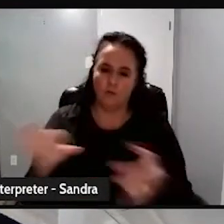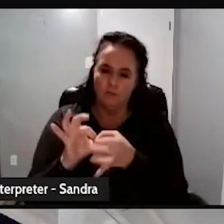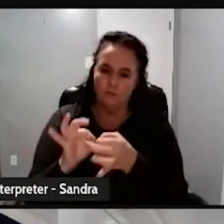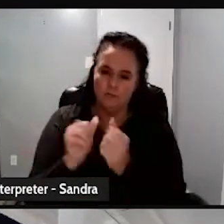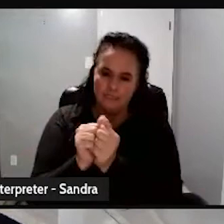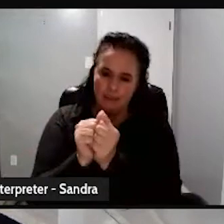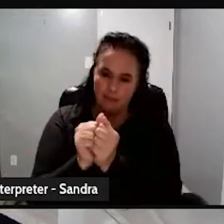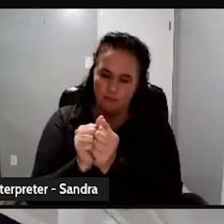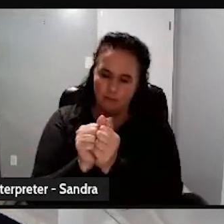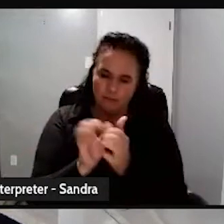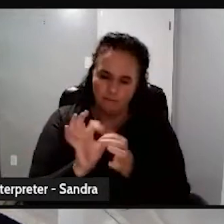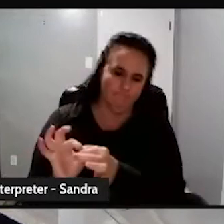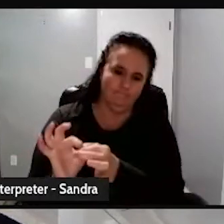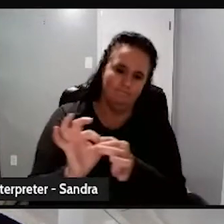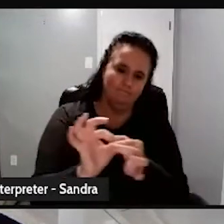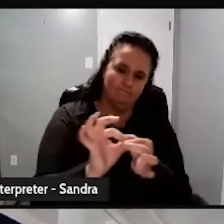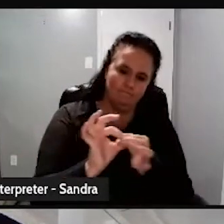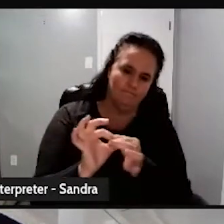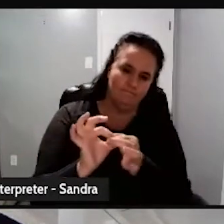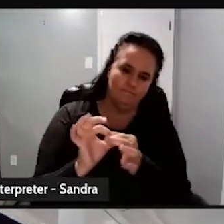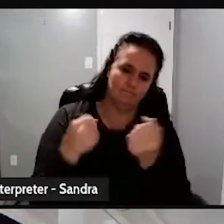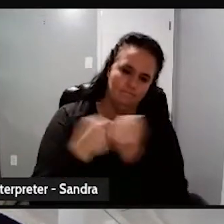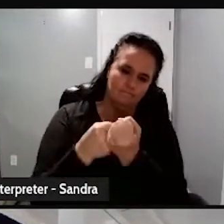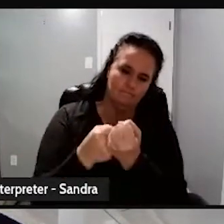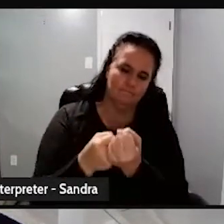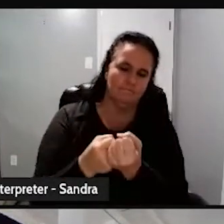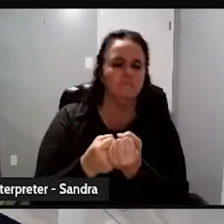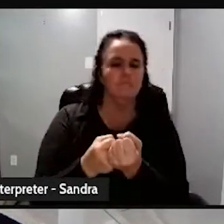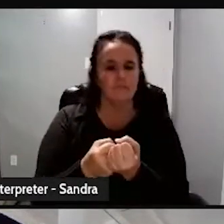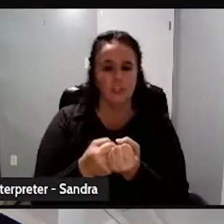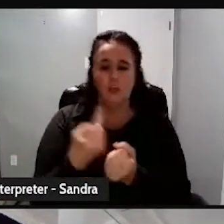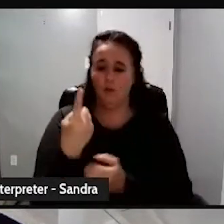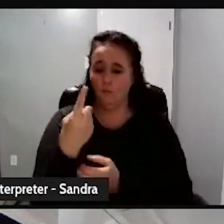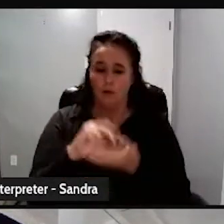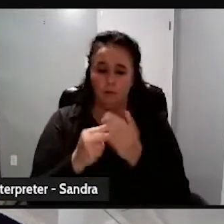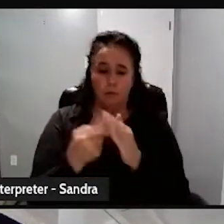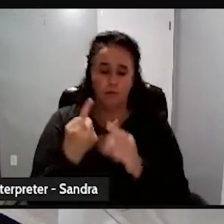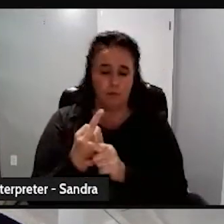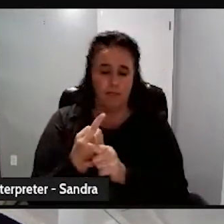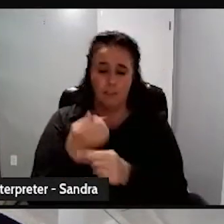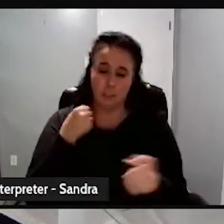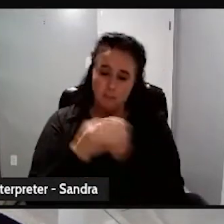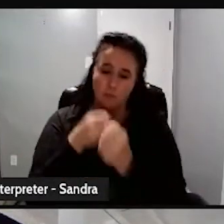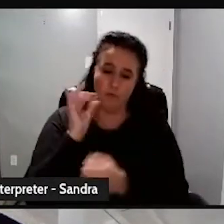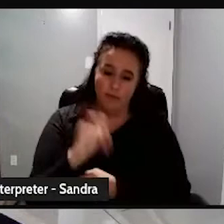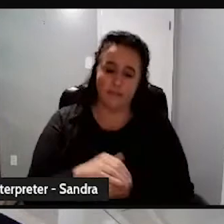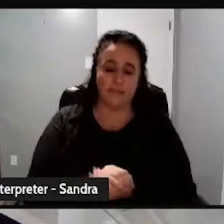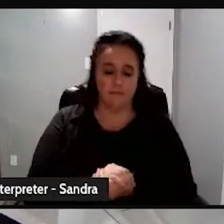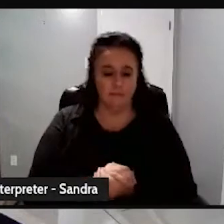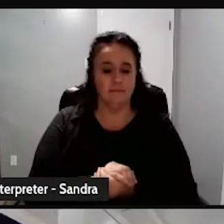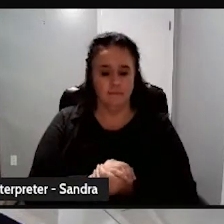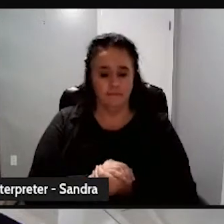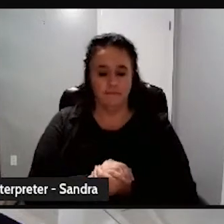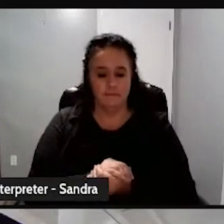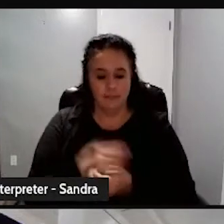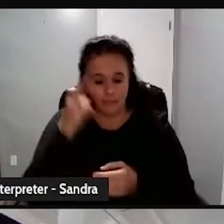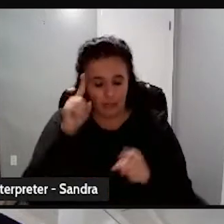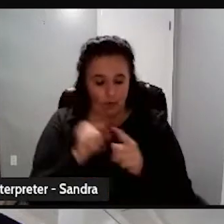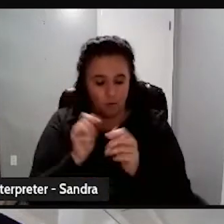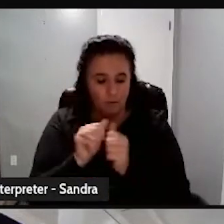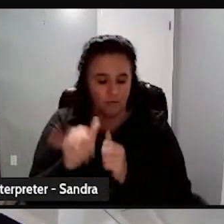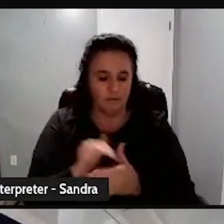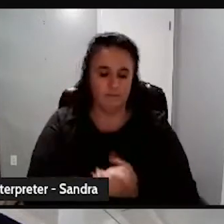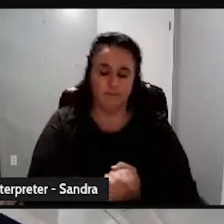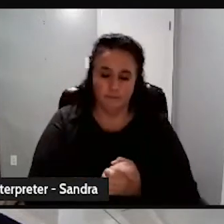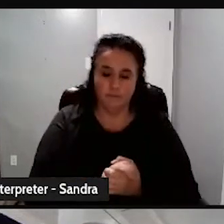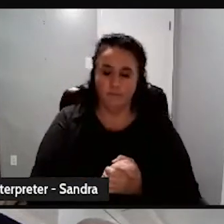bring you together in a common purpose, right? And I totally agree with that.